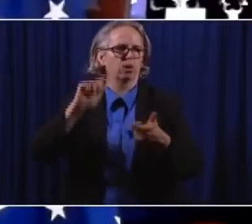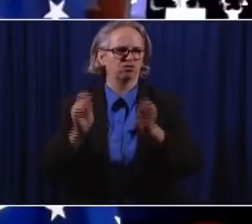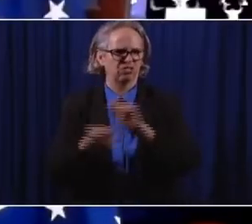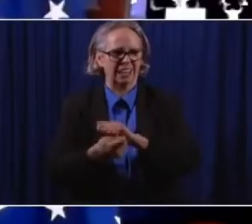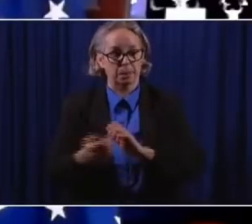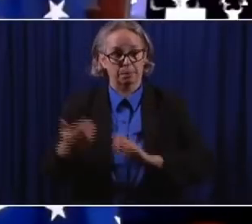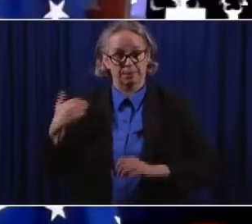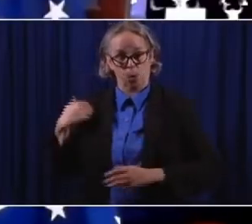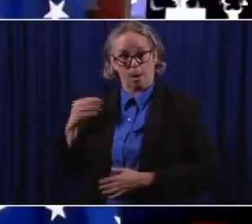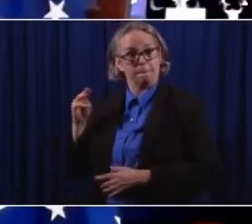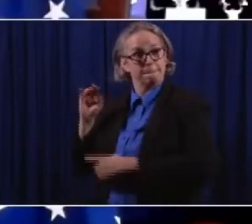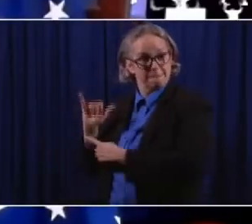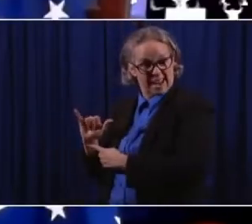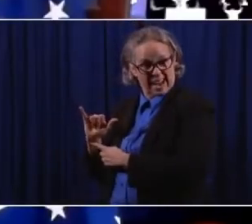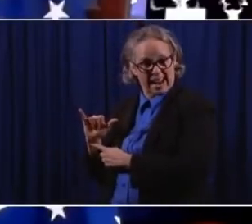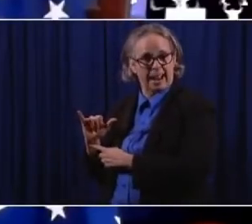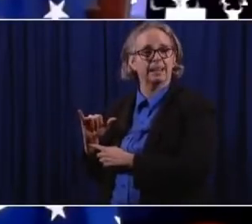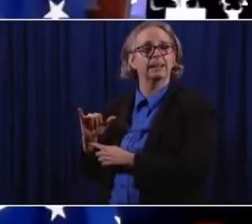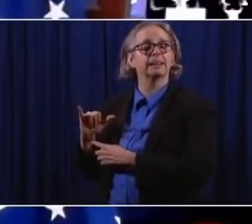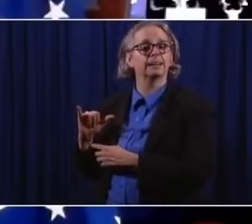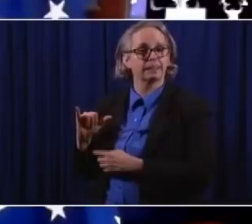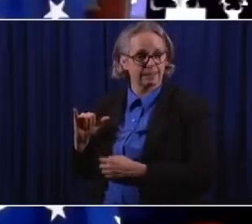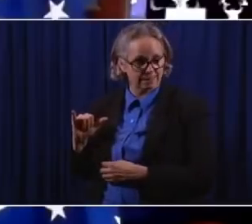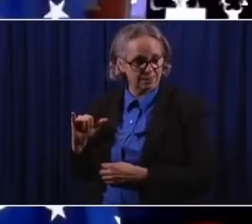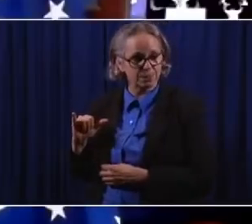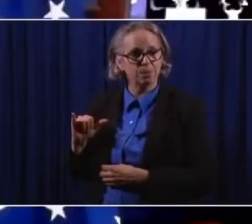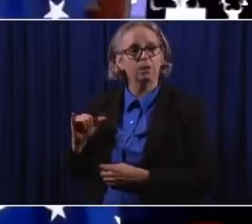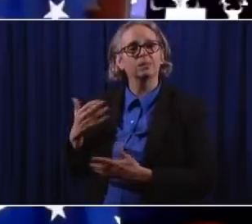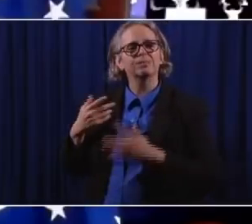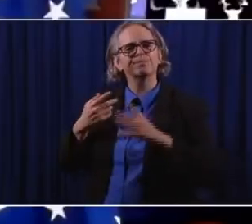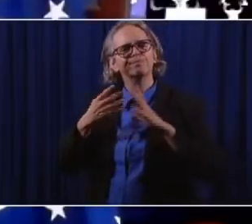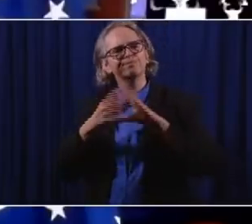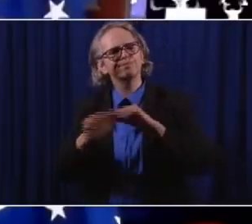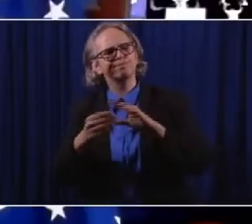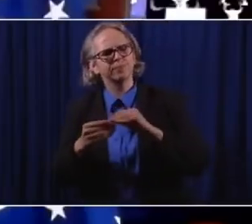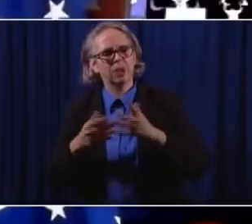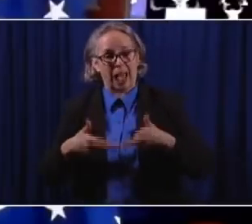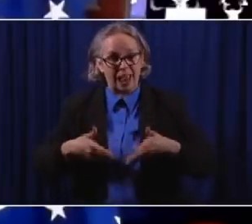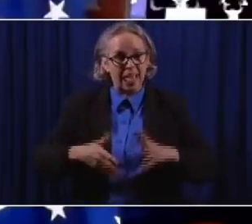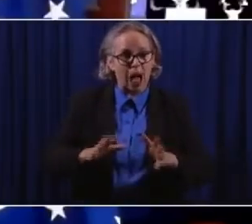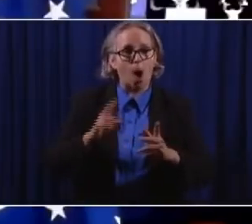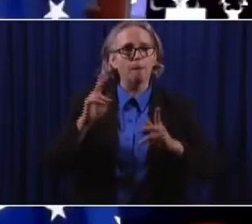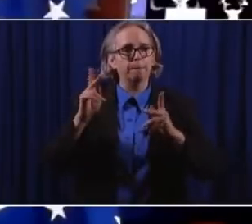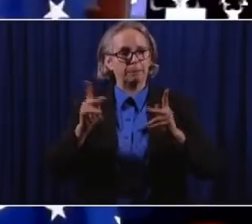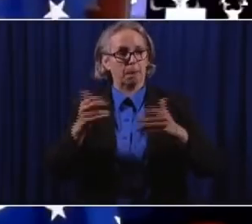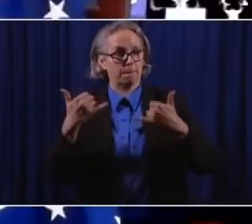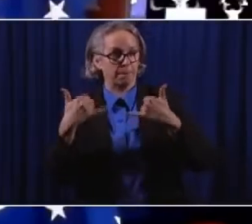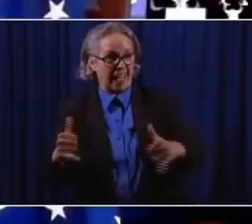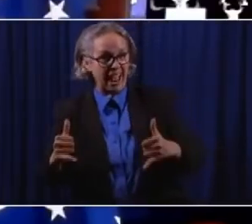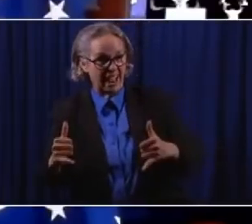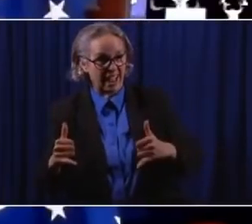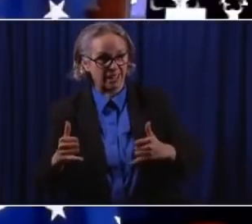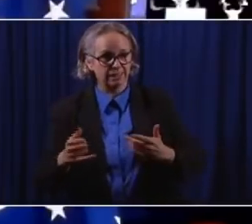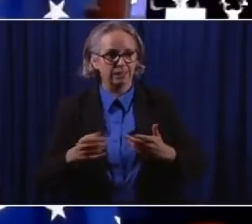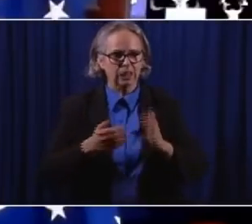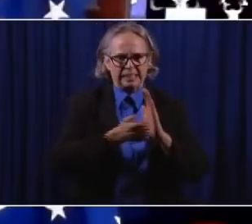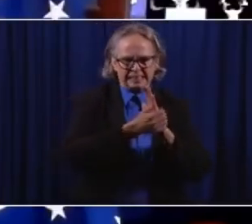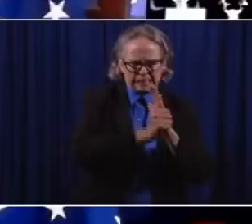we began to return to play, first with skill sessions, then scrimmages, and